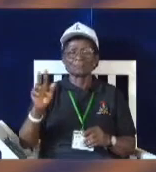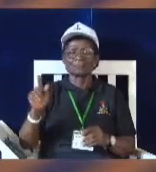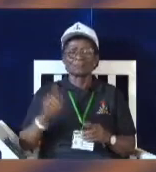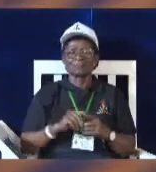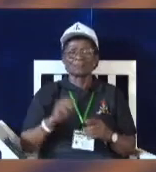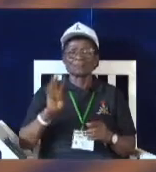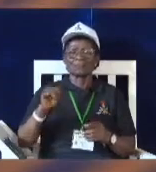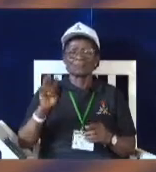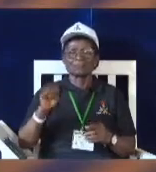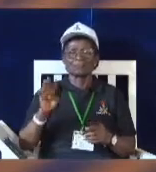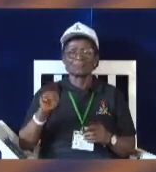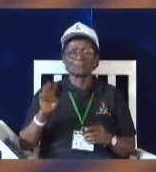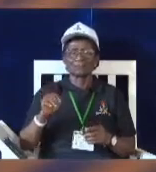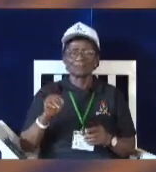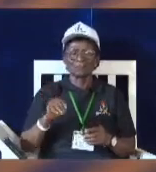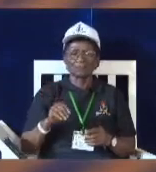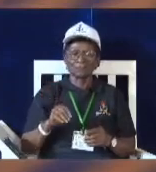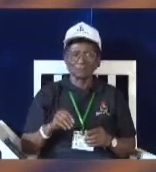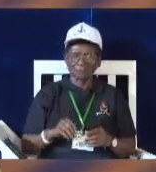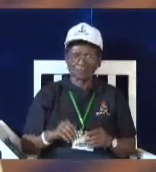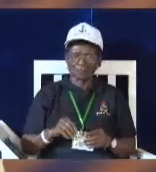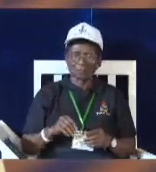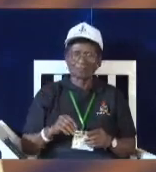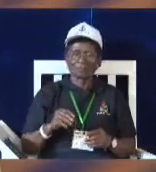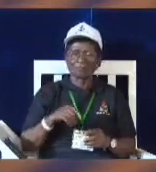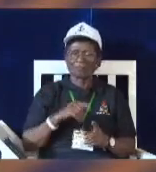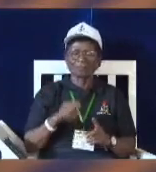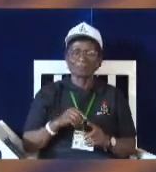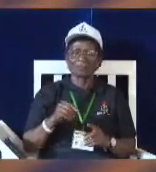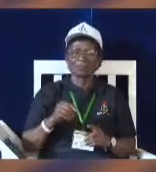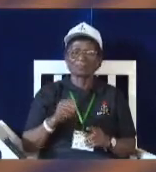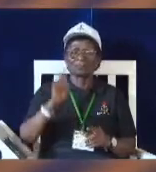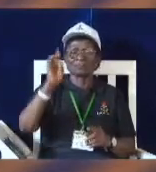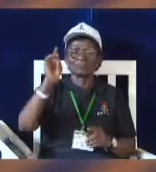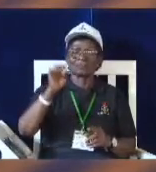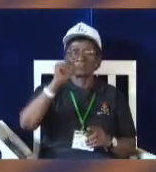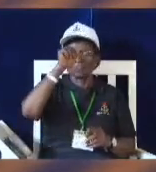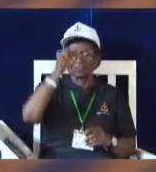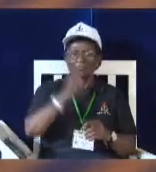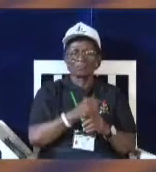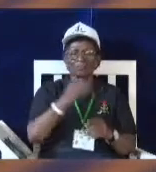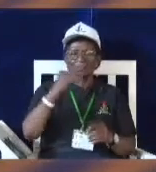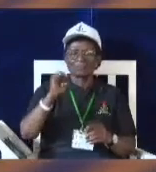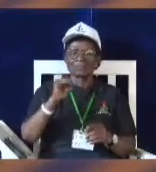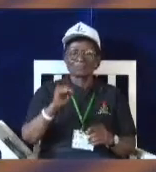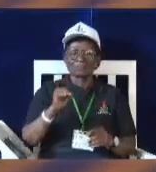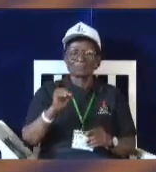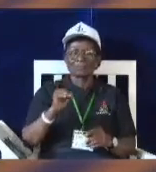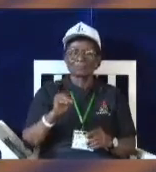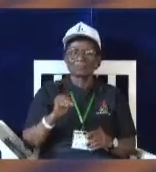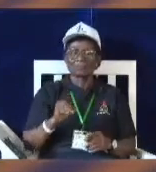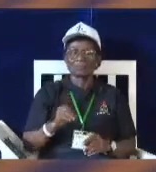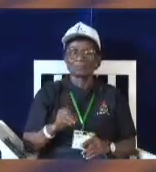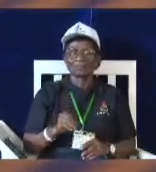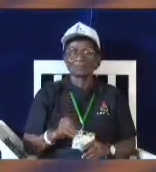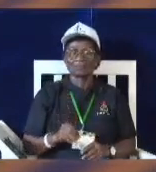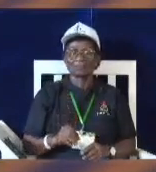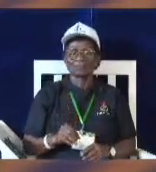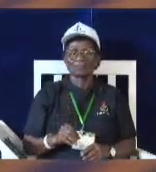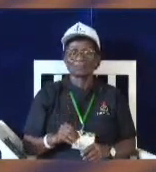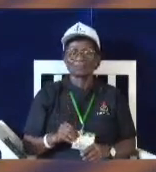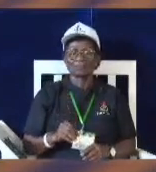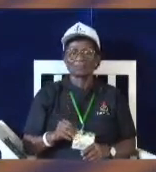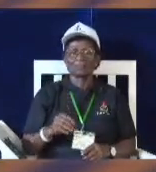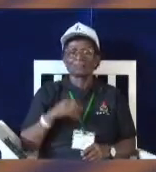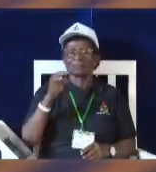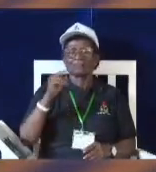Acts 19, 13 to 17, when seven sons of Sceva said to a man who had demons